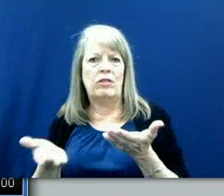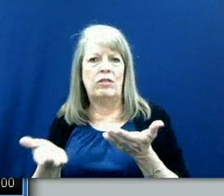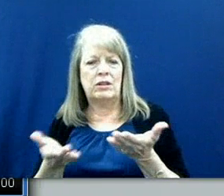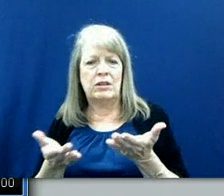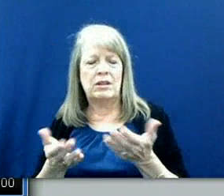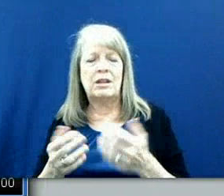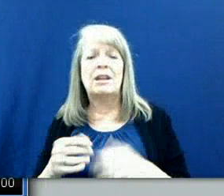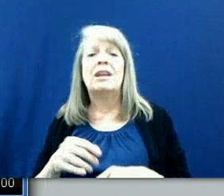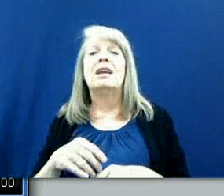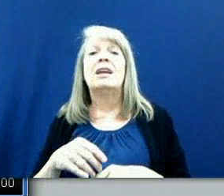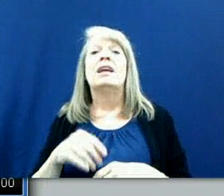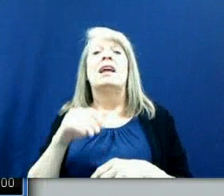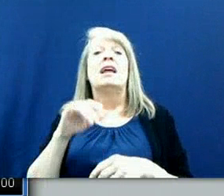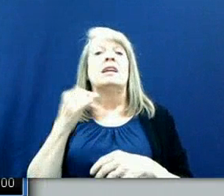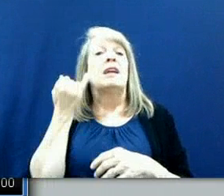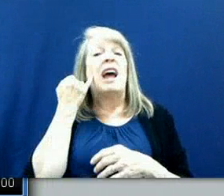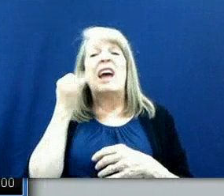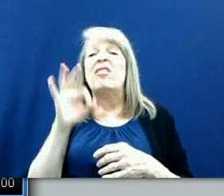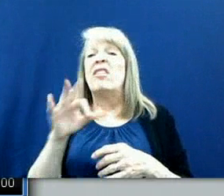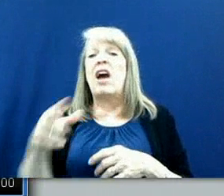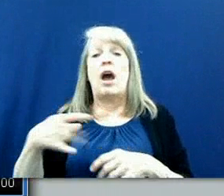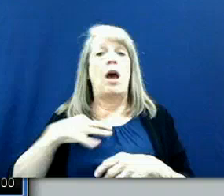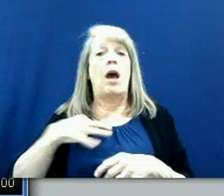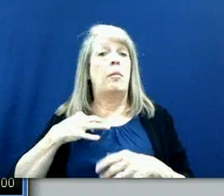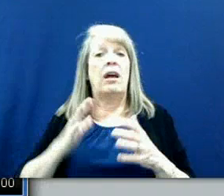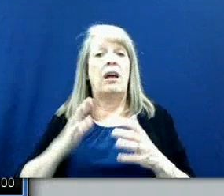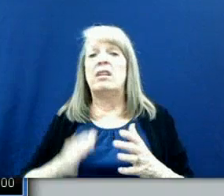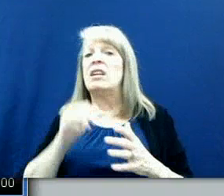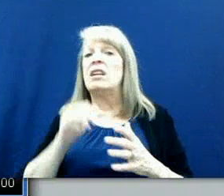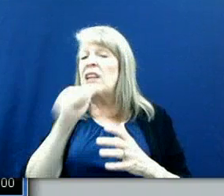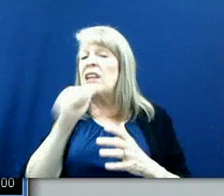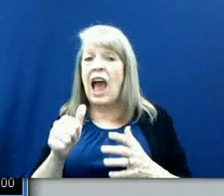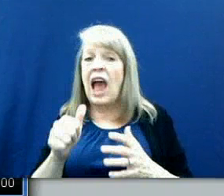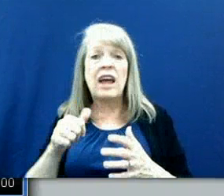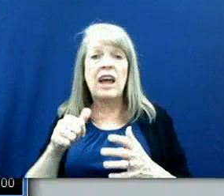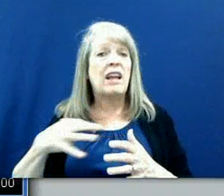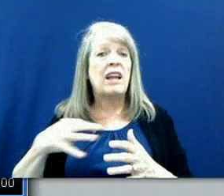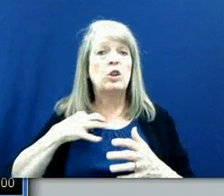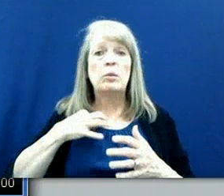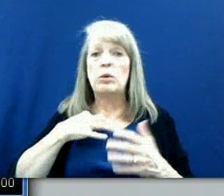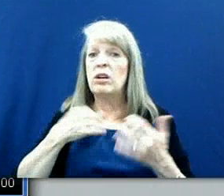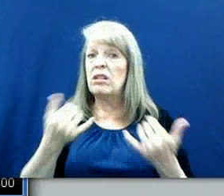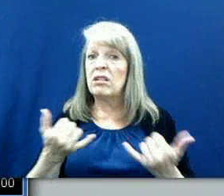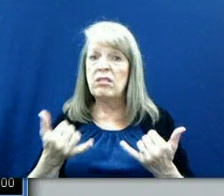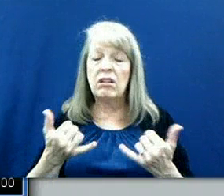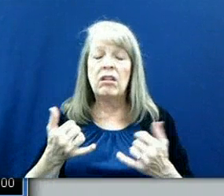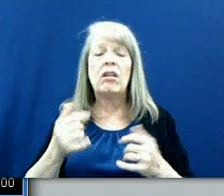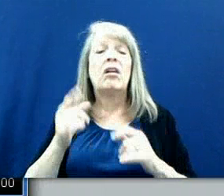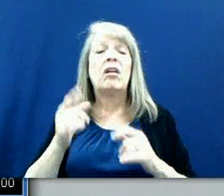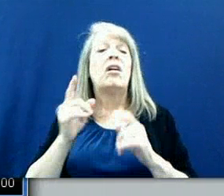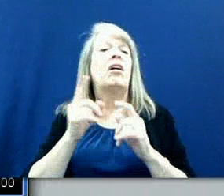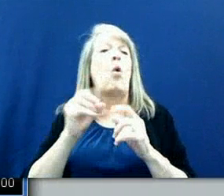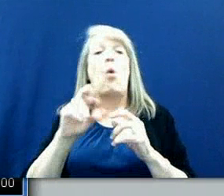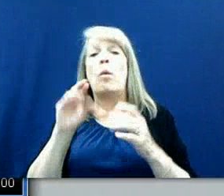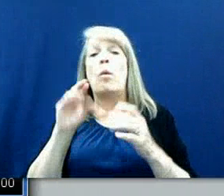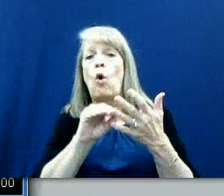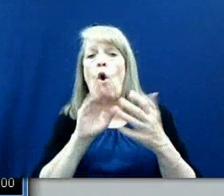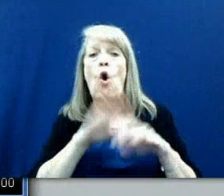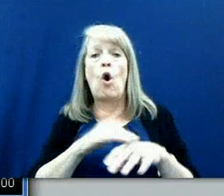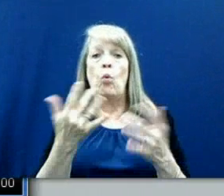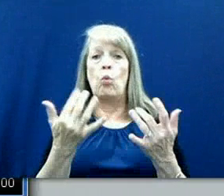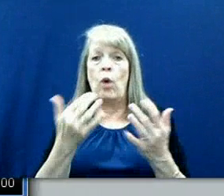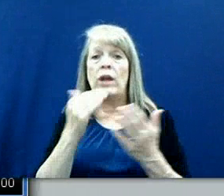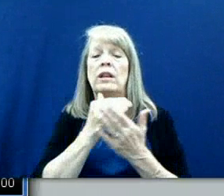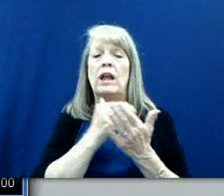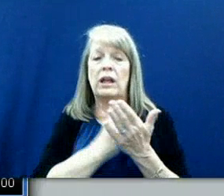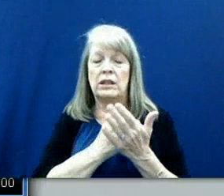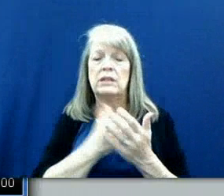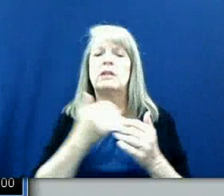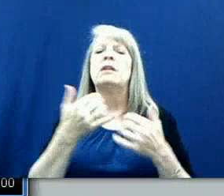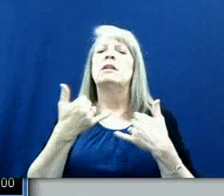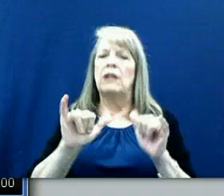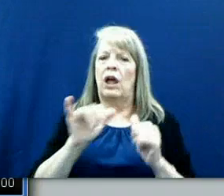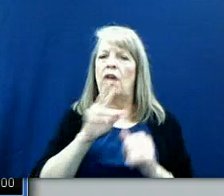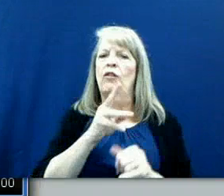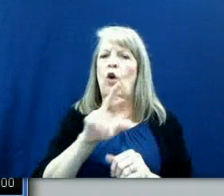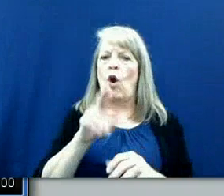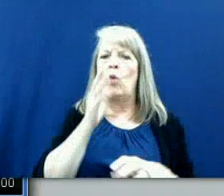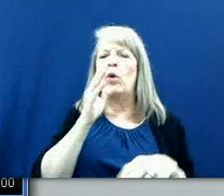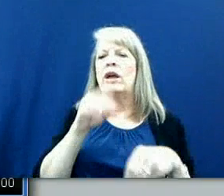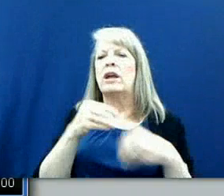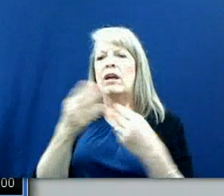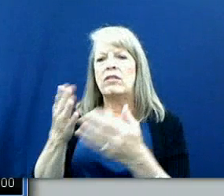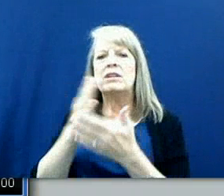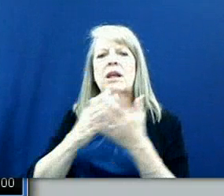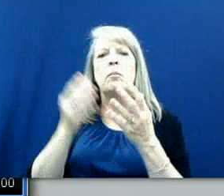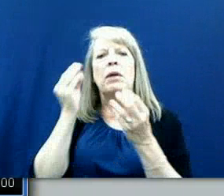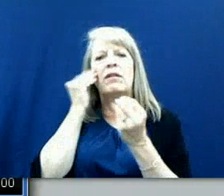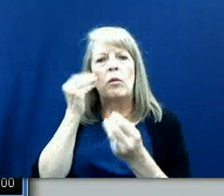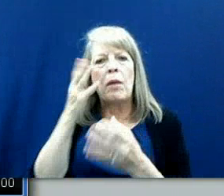Even when an applicant is not eligible or is placed on a waiting list, VR will provide vocational rehabilitation information and